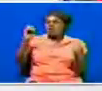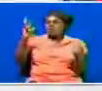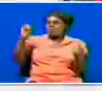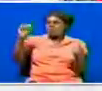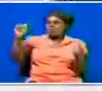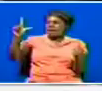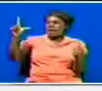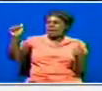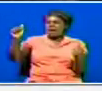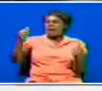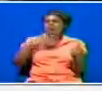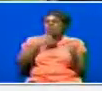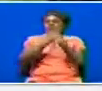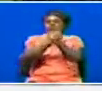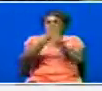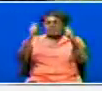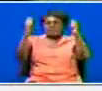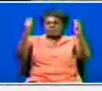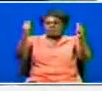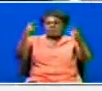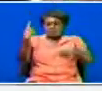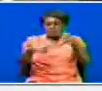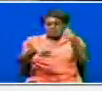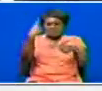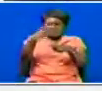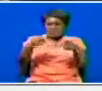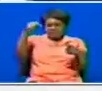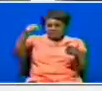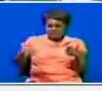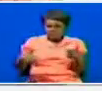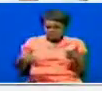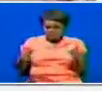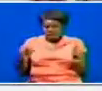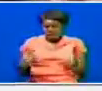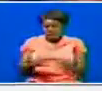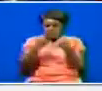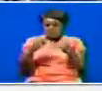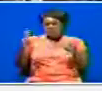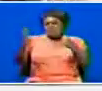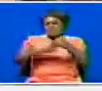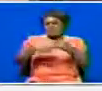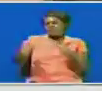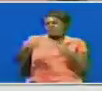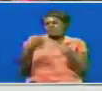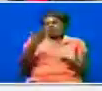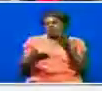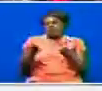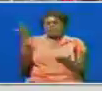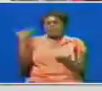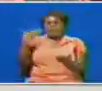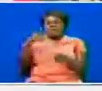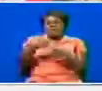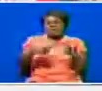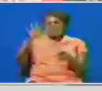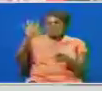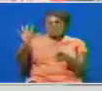was fighting to defend the title. Qualifiers for this year's edition took place in 7 regions compared to last year's 5, with